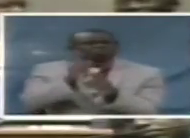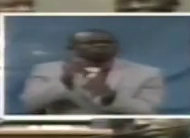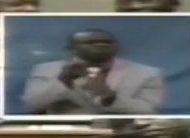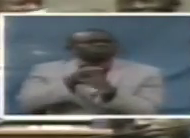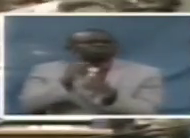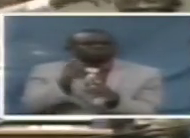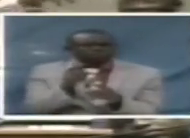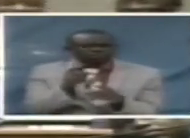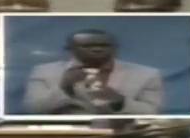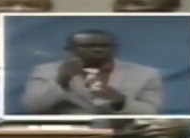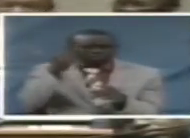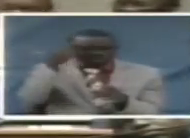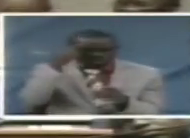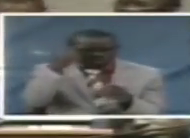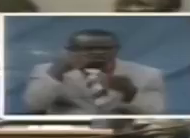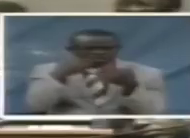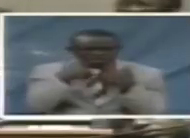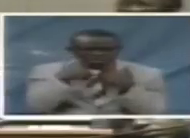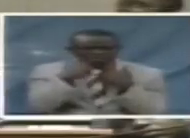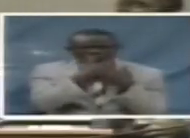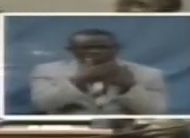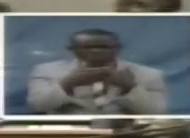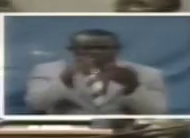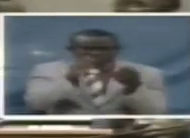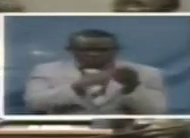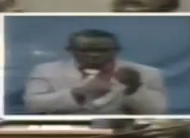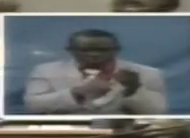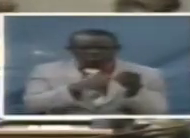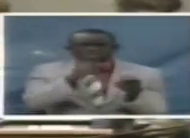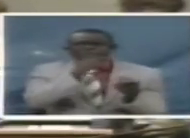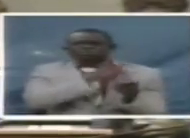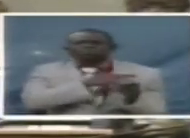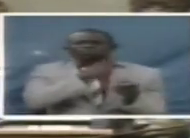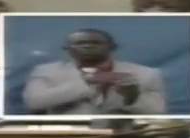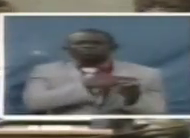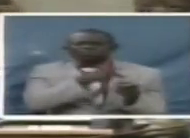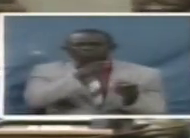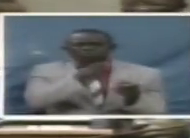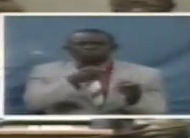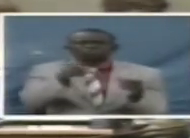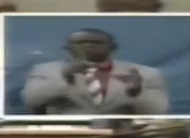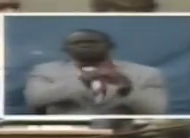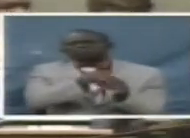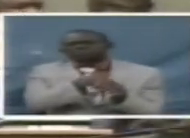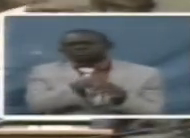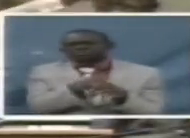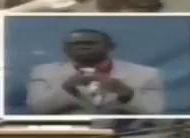proceeds of sale of government assets 1, pension fund participation